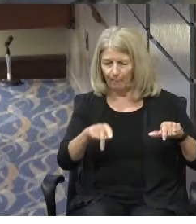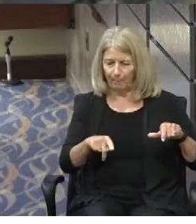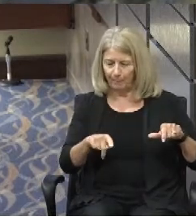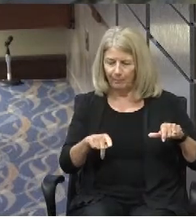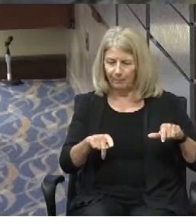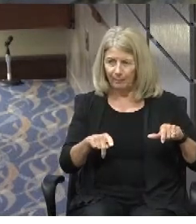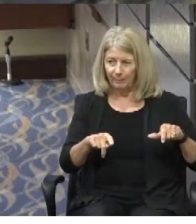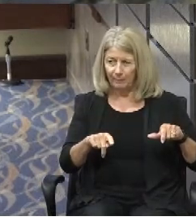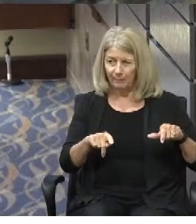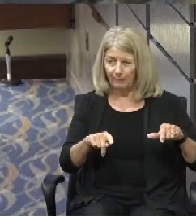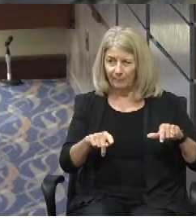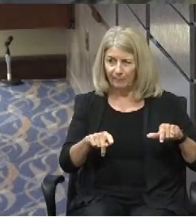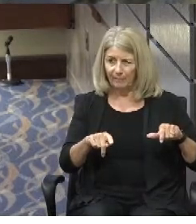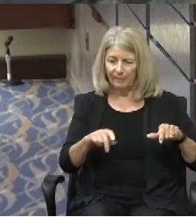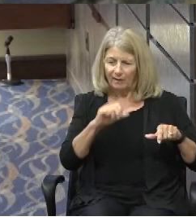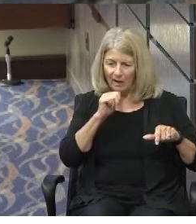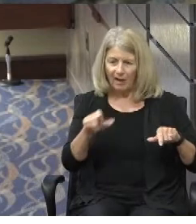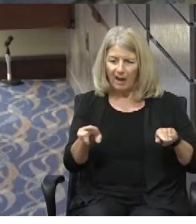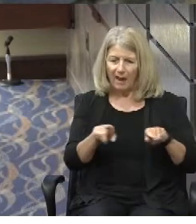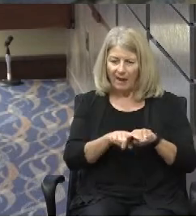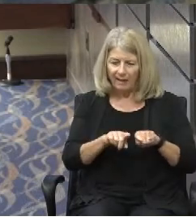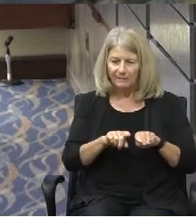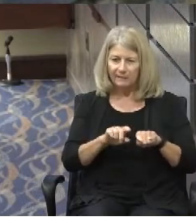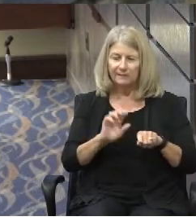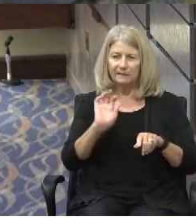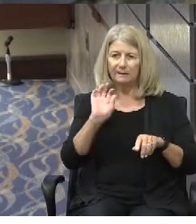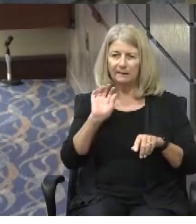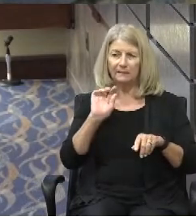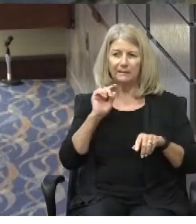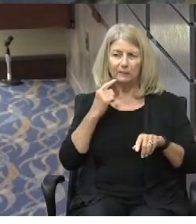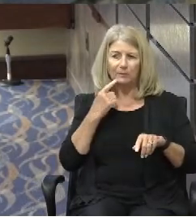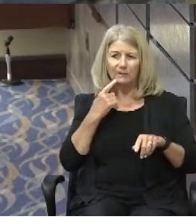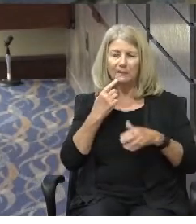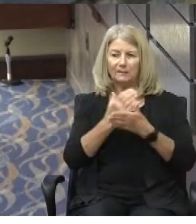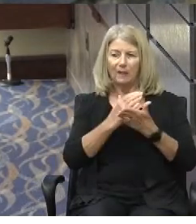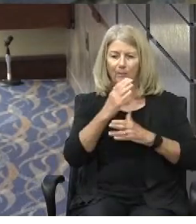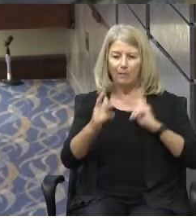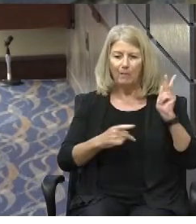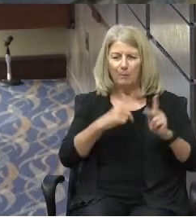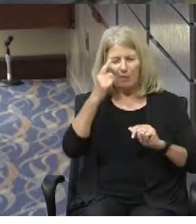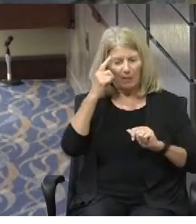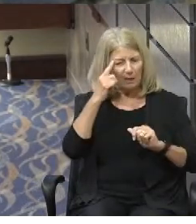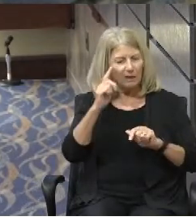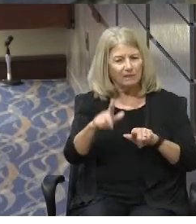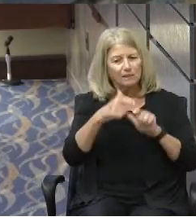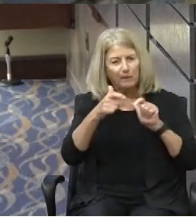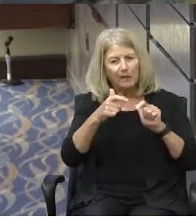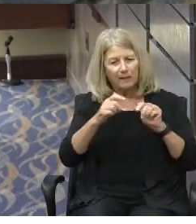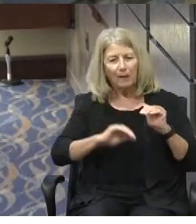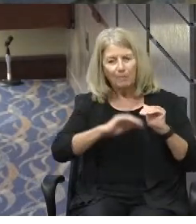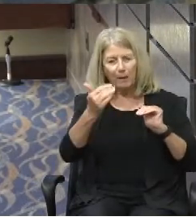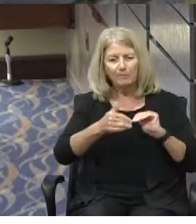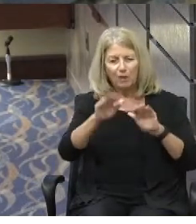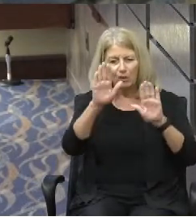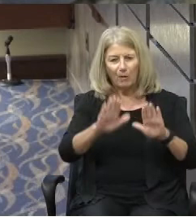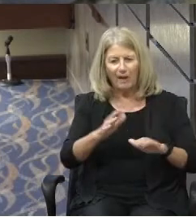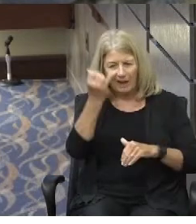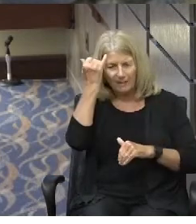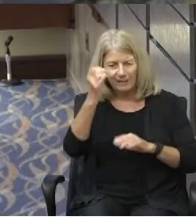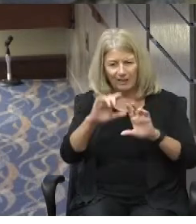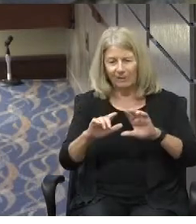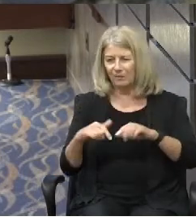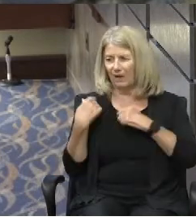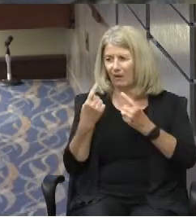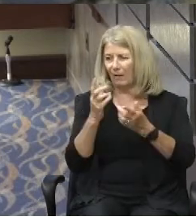think people tend to think that speed bumps are a great idea until they have one in front of their house. Exactly. And when there's one in front of